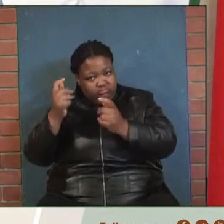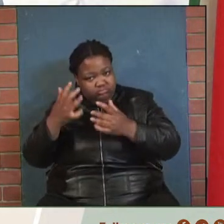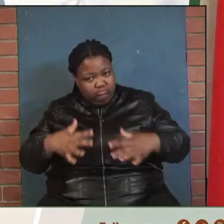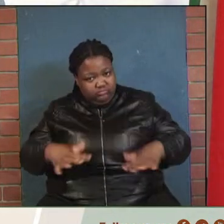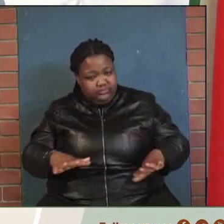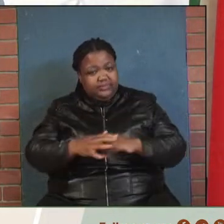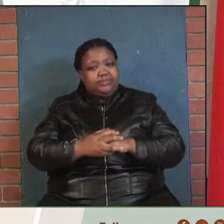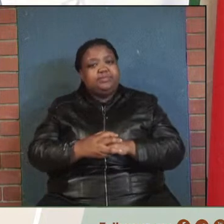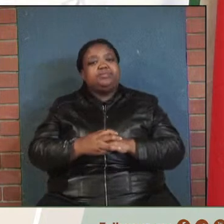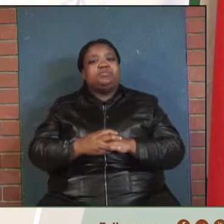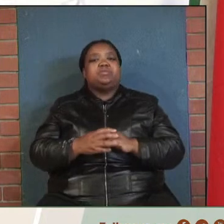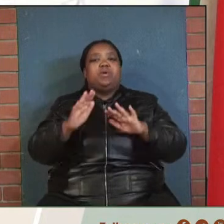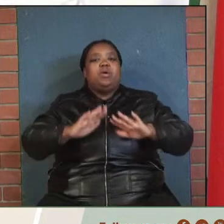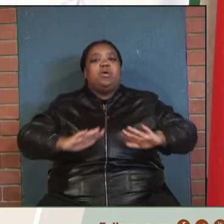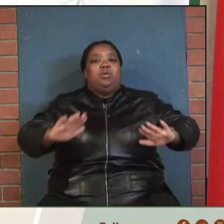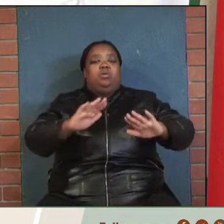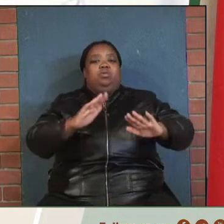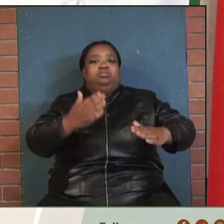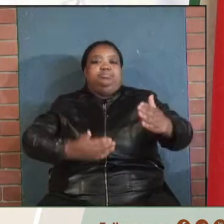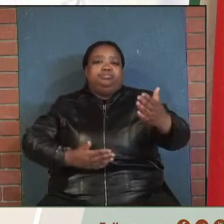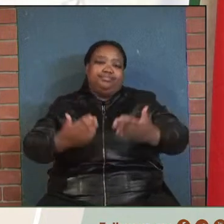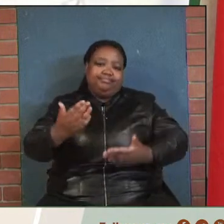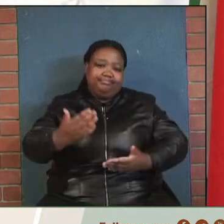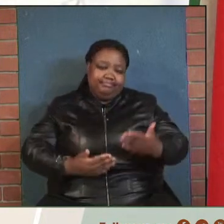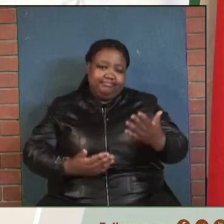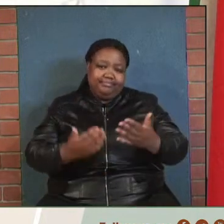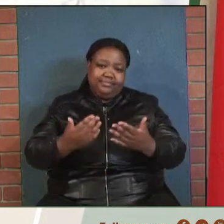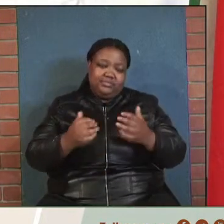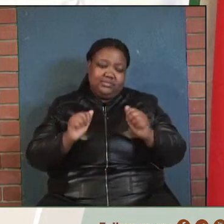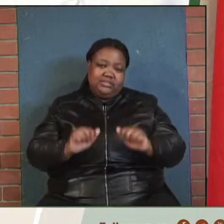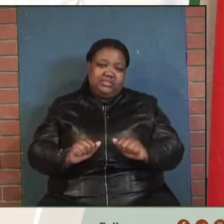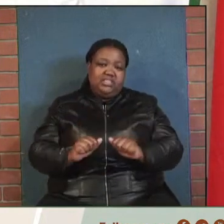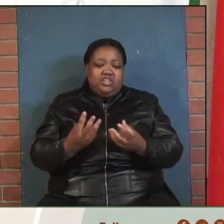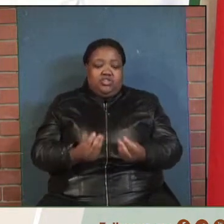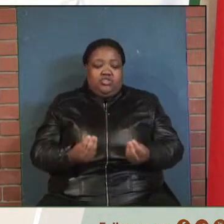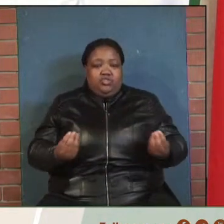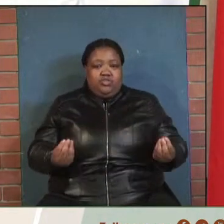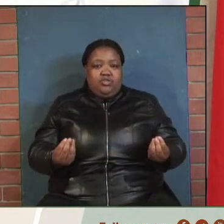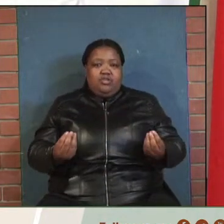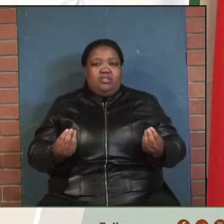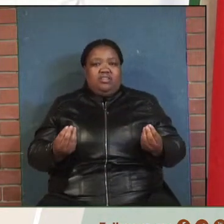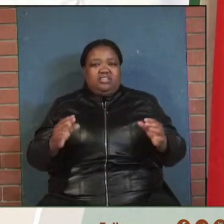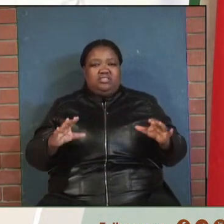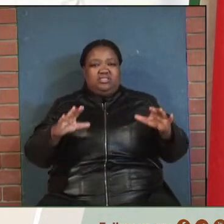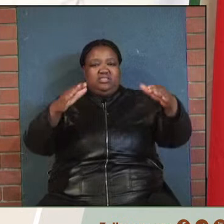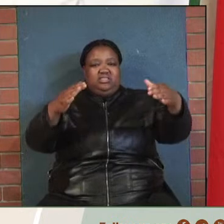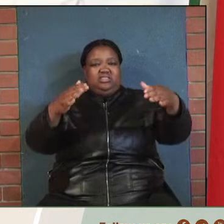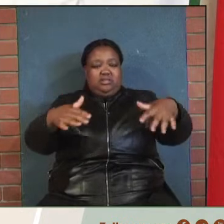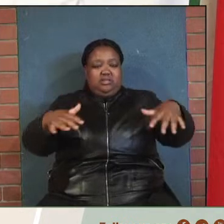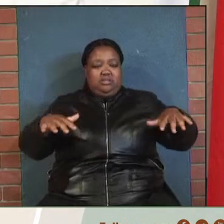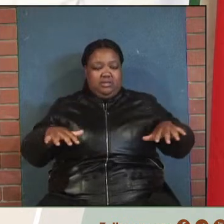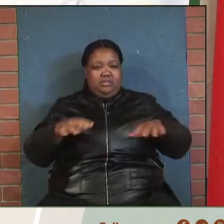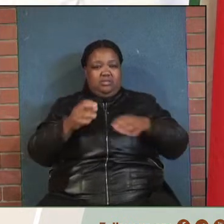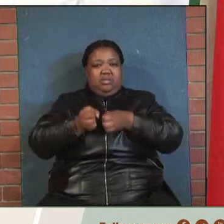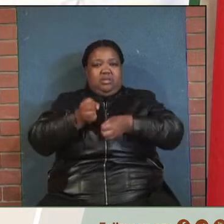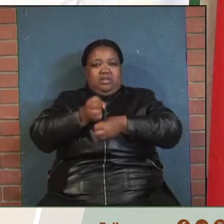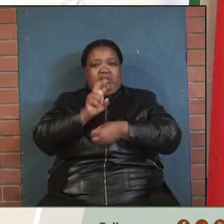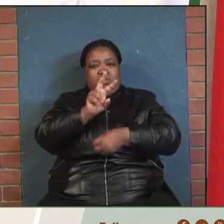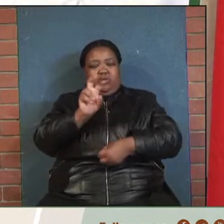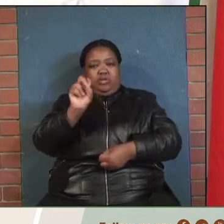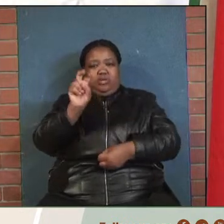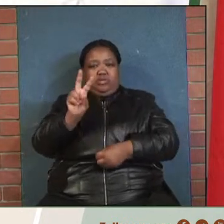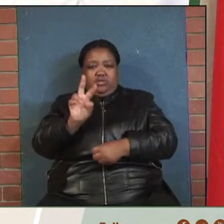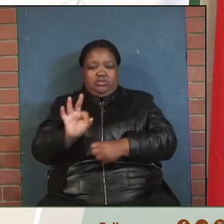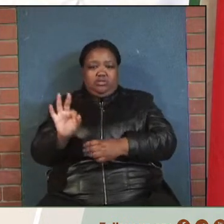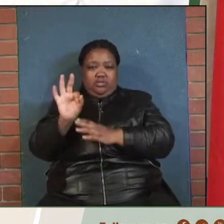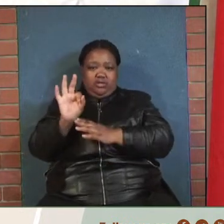I welcome you all today, Children's Sector Parliament 2023, as well as to the